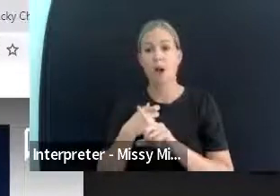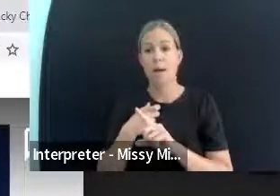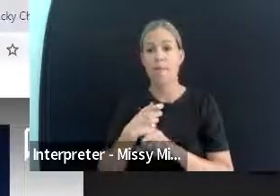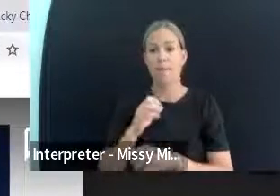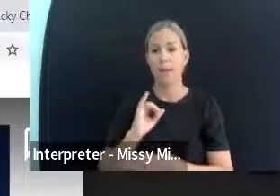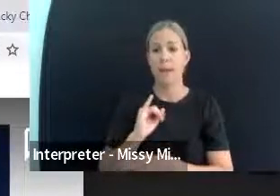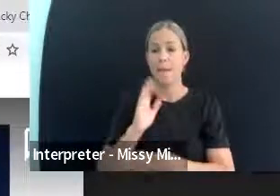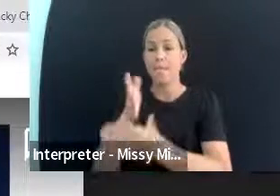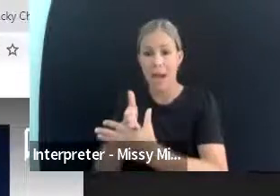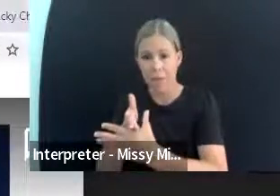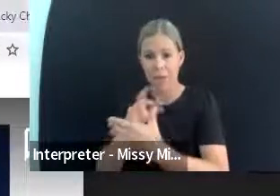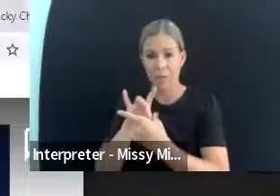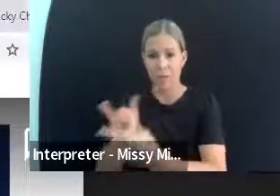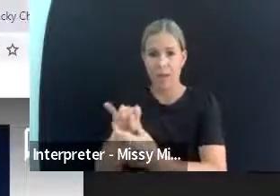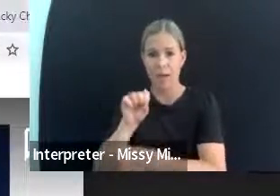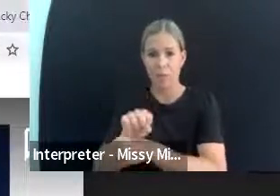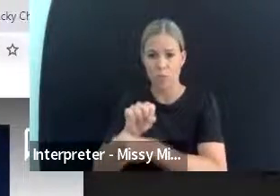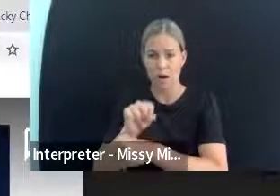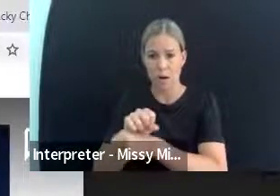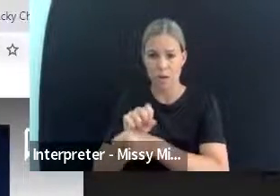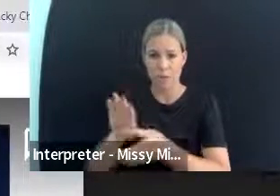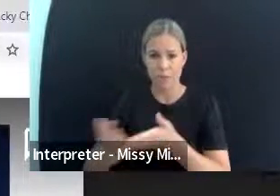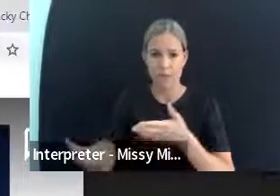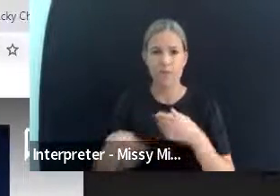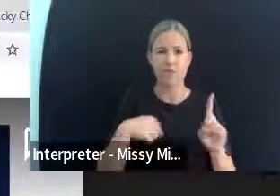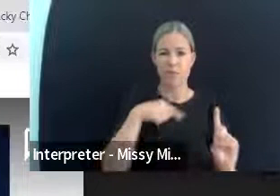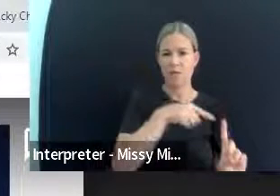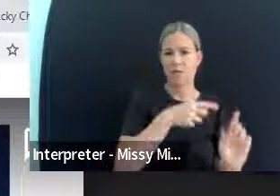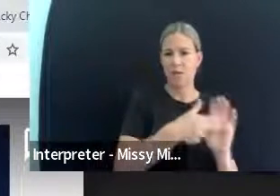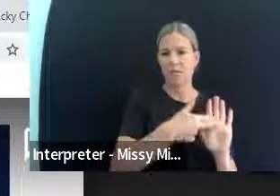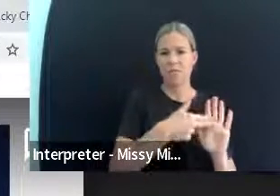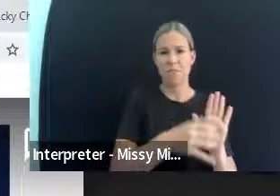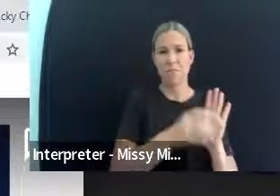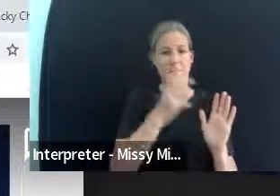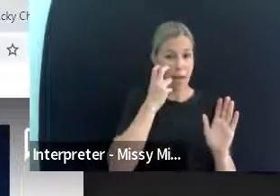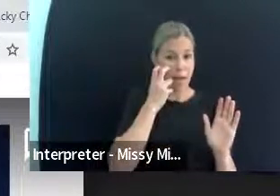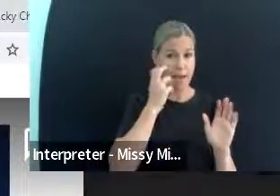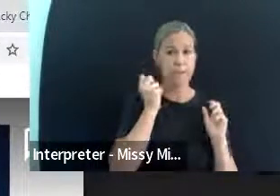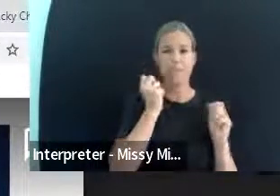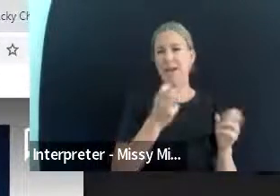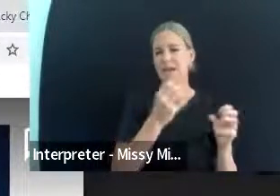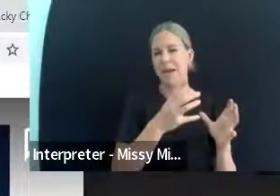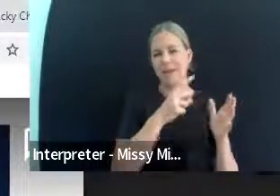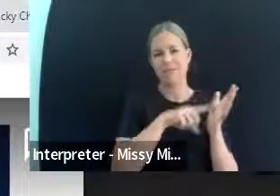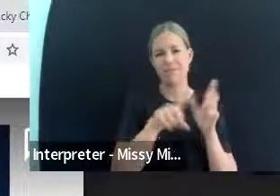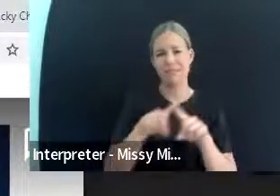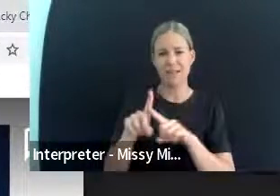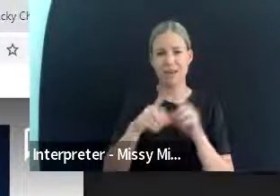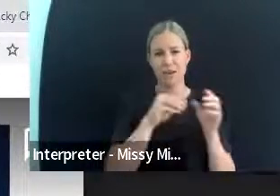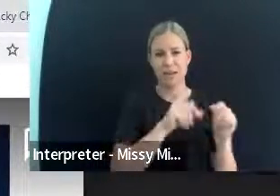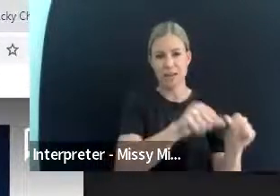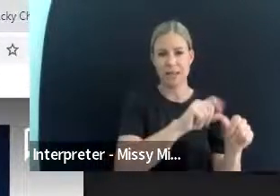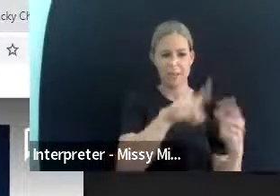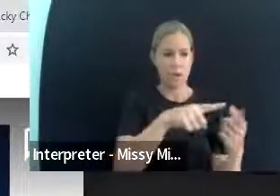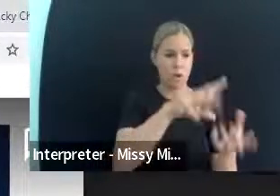impairment-related work expenses. So a person who is statutorily blind just has, again, many, many expenses. And most likely by the time they add all of